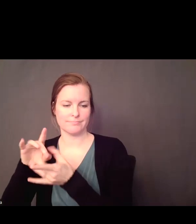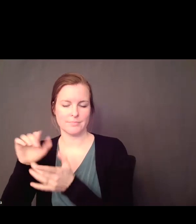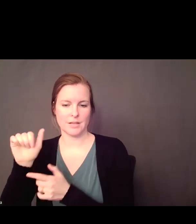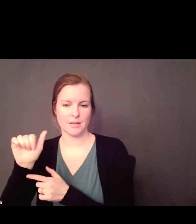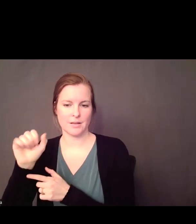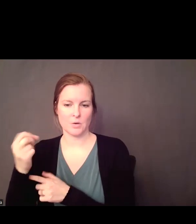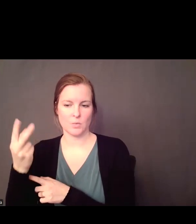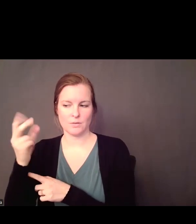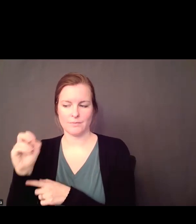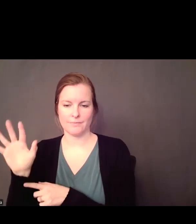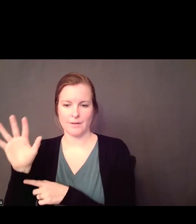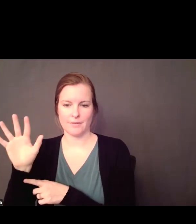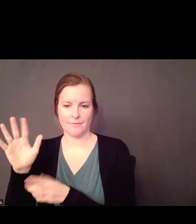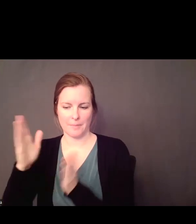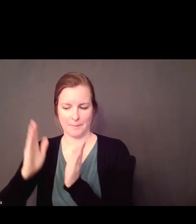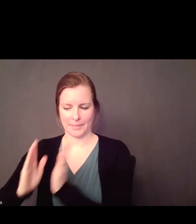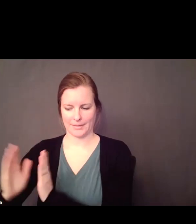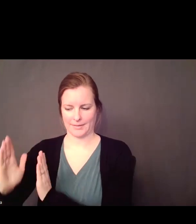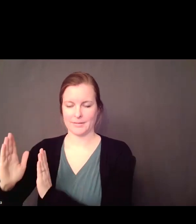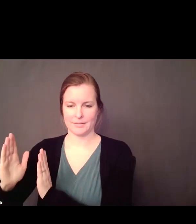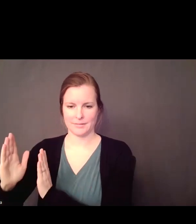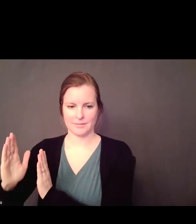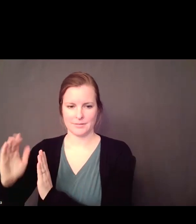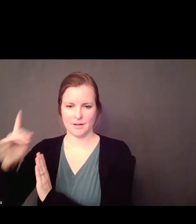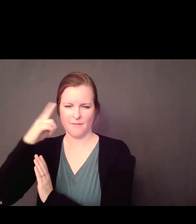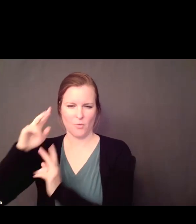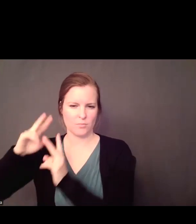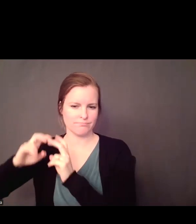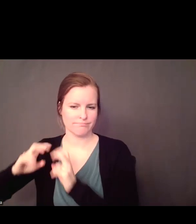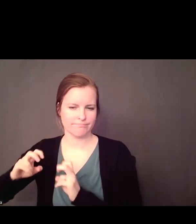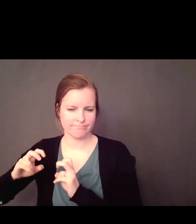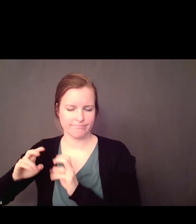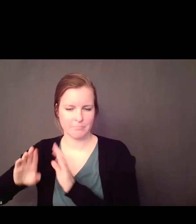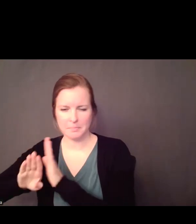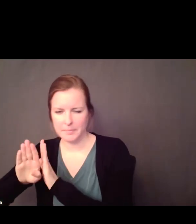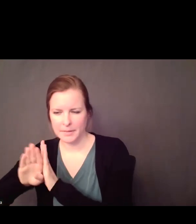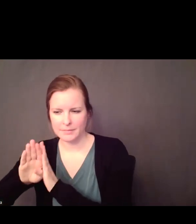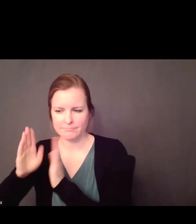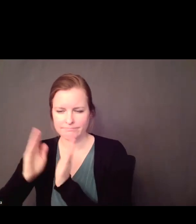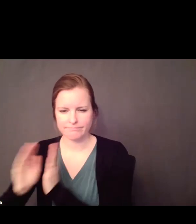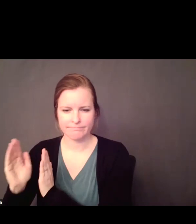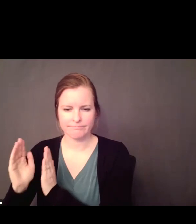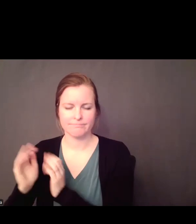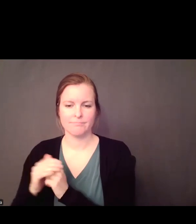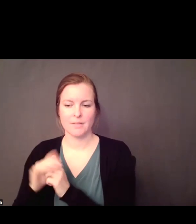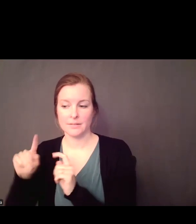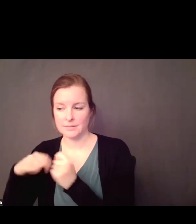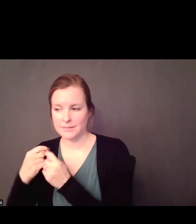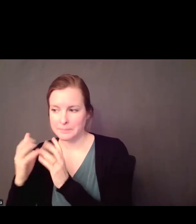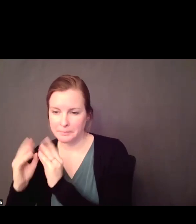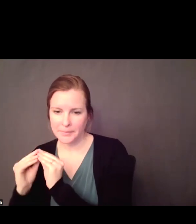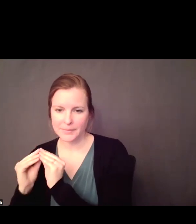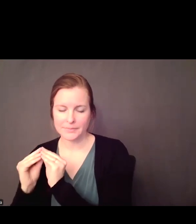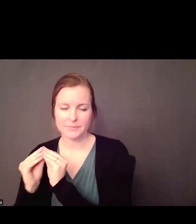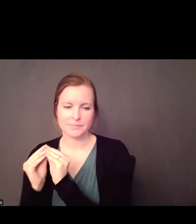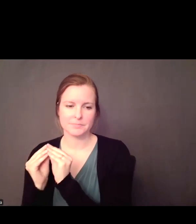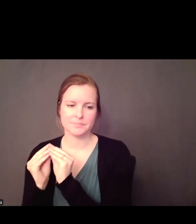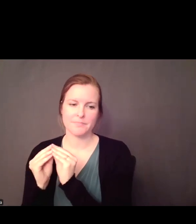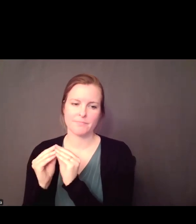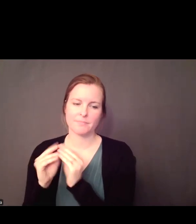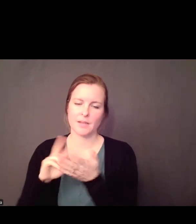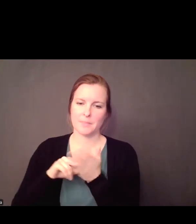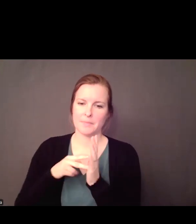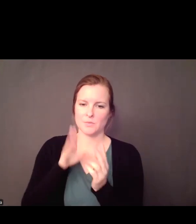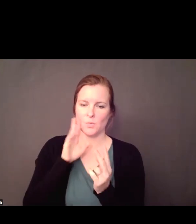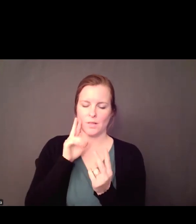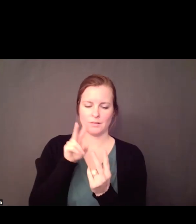A1205 plan for that assessment and plan development and that team meeting. So because those are going to be billed at the same rate,